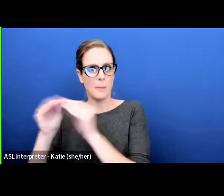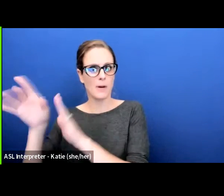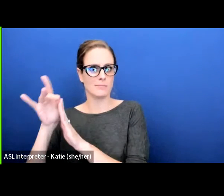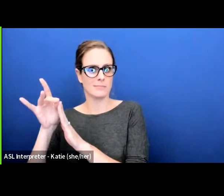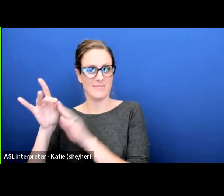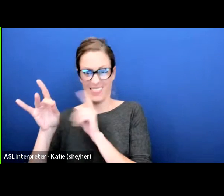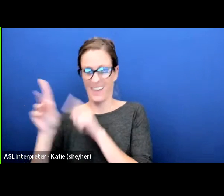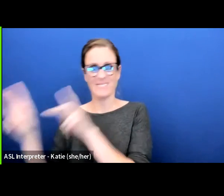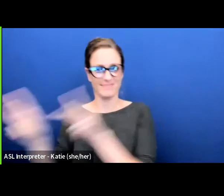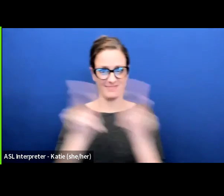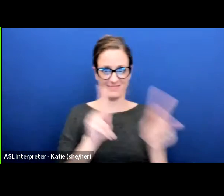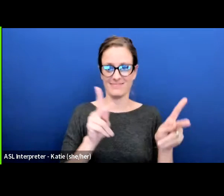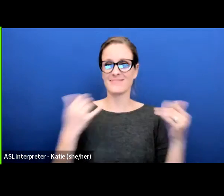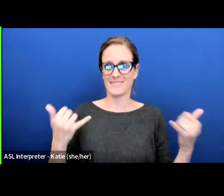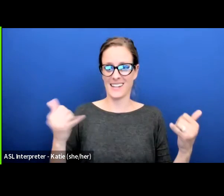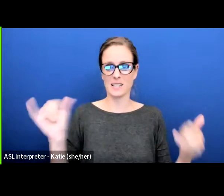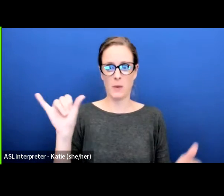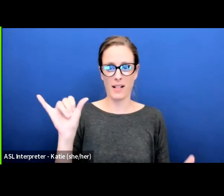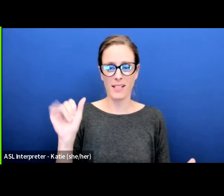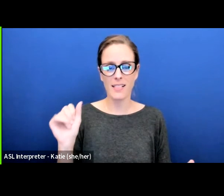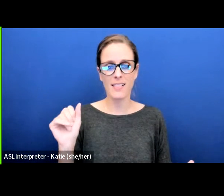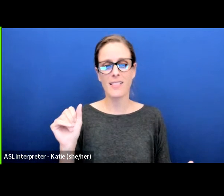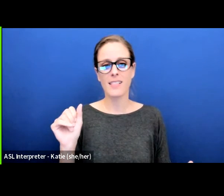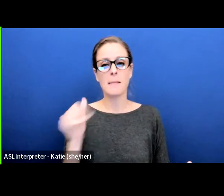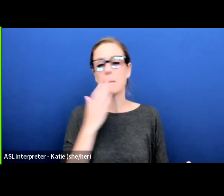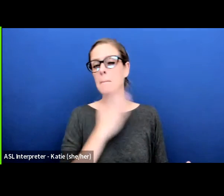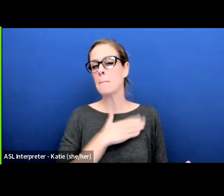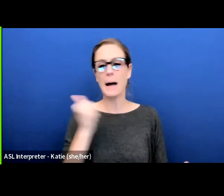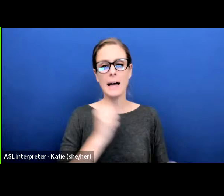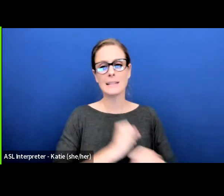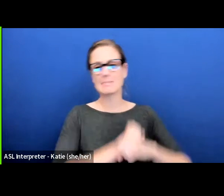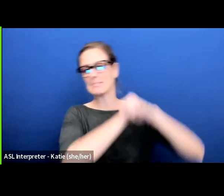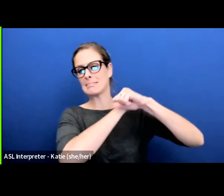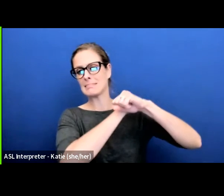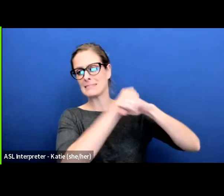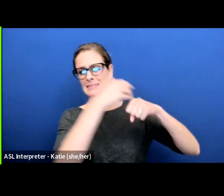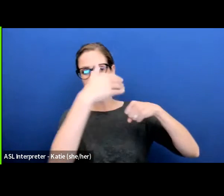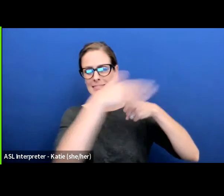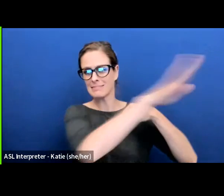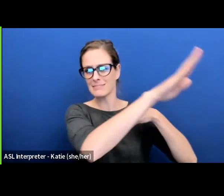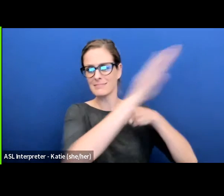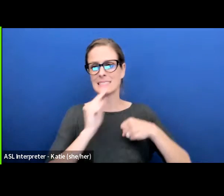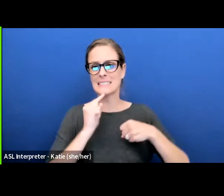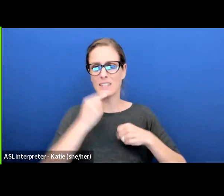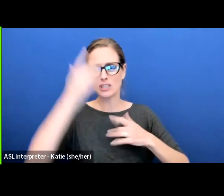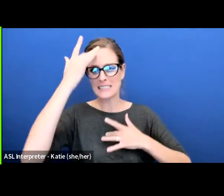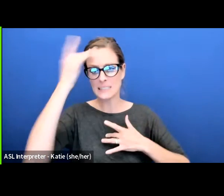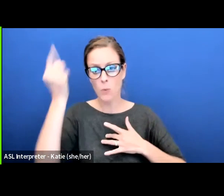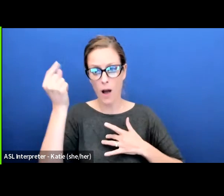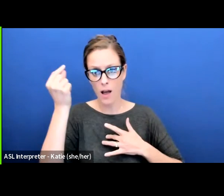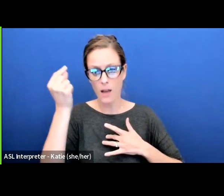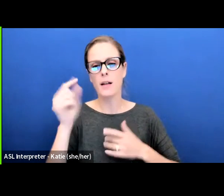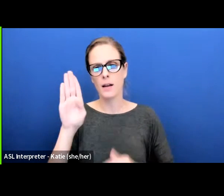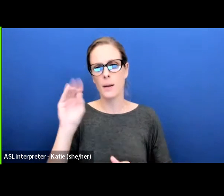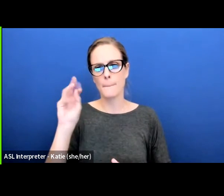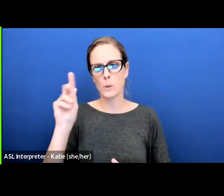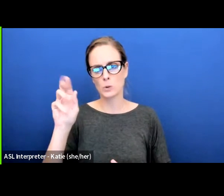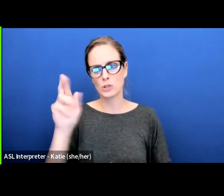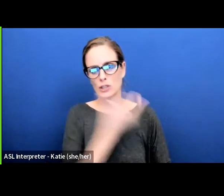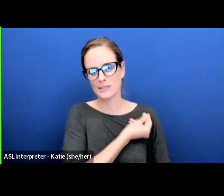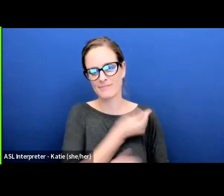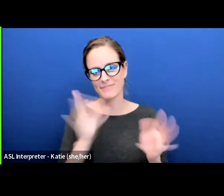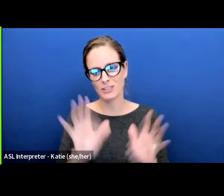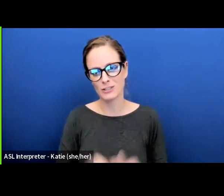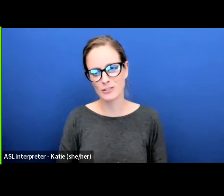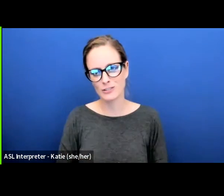true now as well, that the greatest protection against severe disease is if you're boosted, particularly for those at